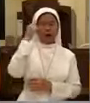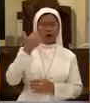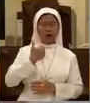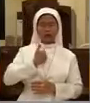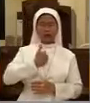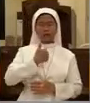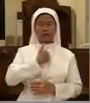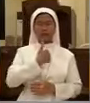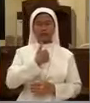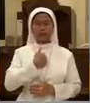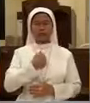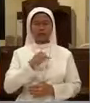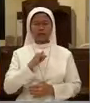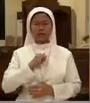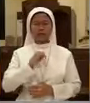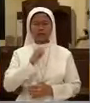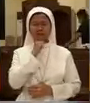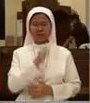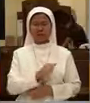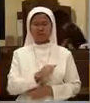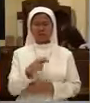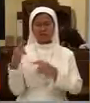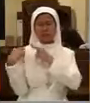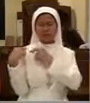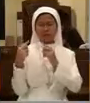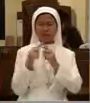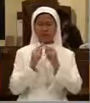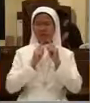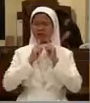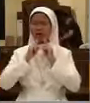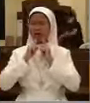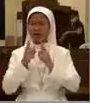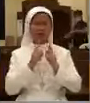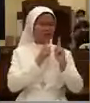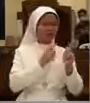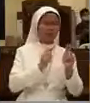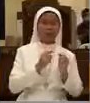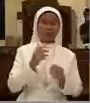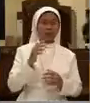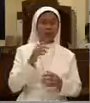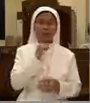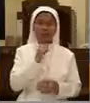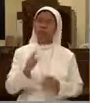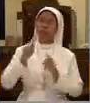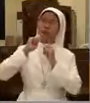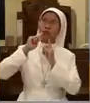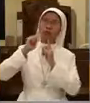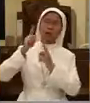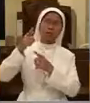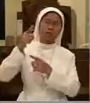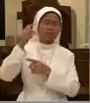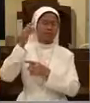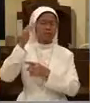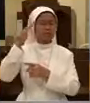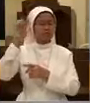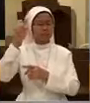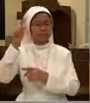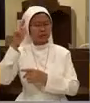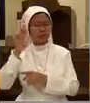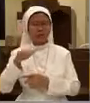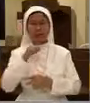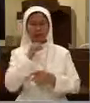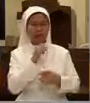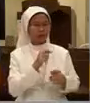not answer to anyone else, neither to God, neither to neighbor, neither to